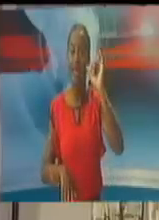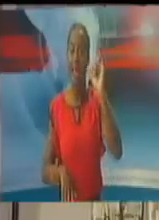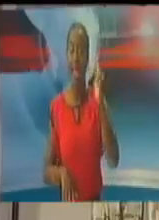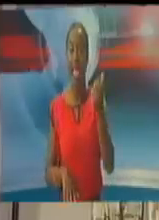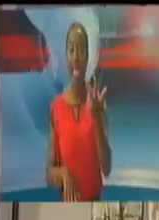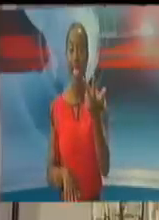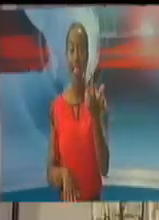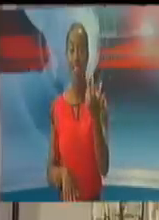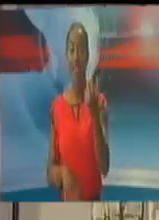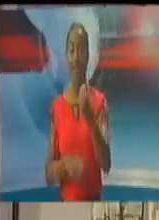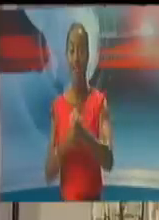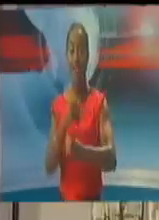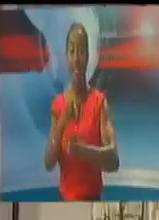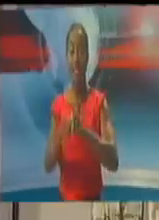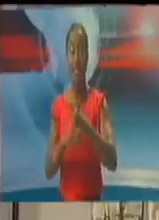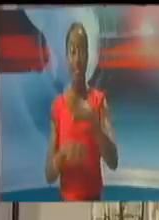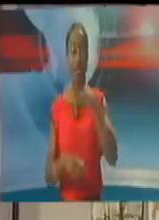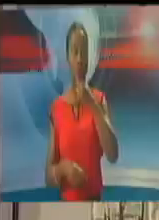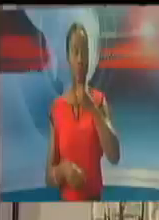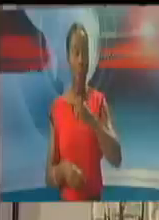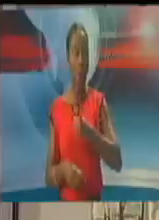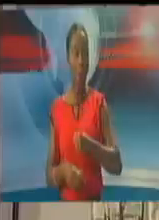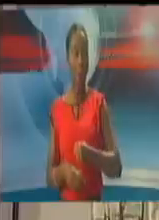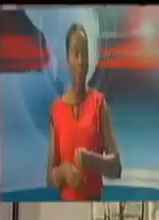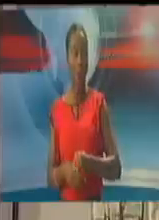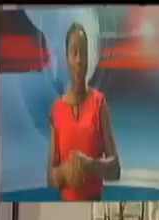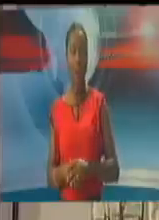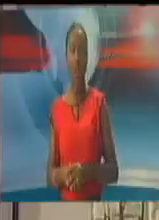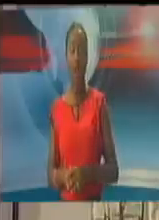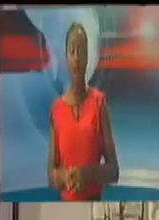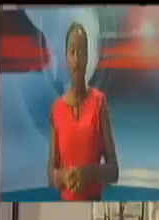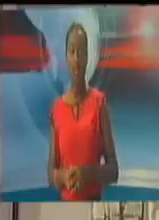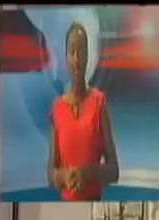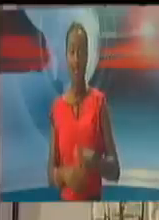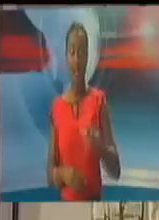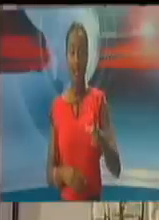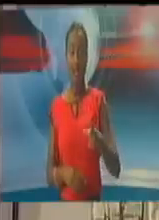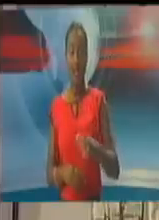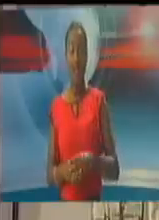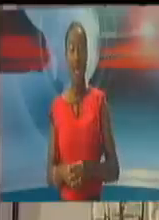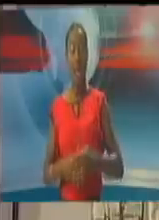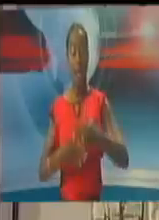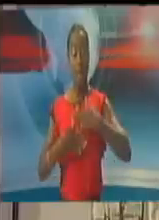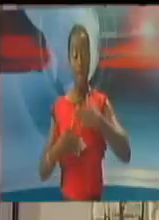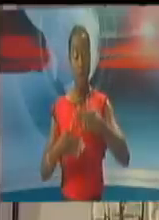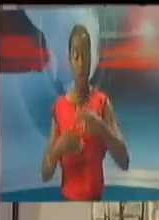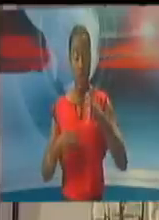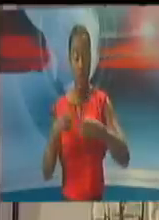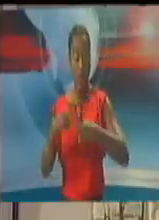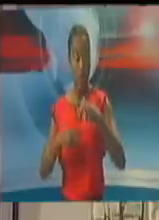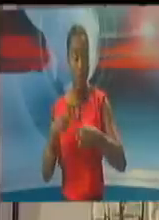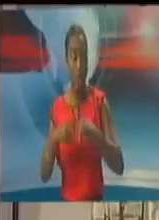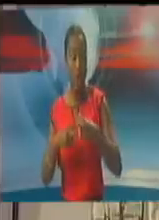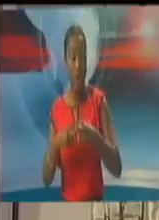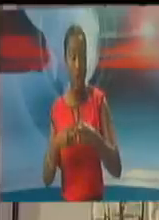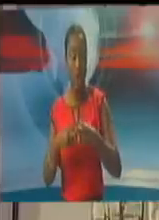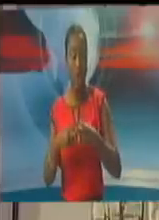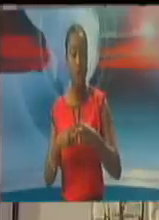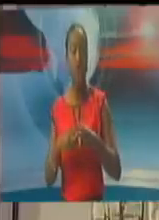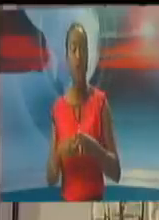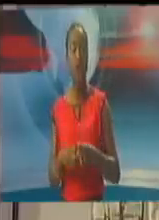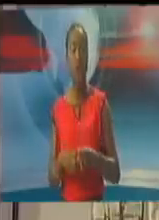Charlotte had recently been hospitalized due to pneumonia, breathing problems, and seizures. She was treated